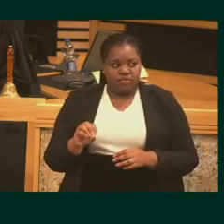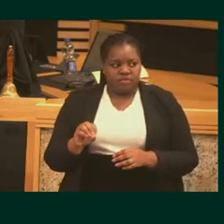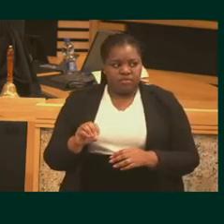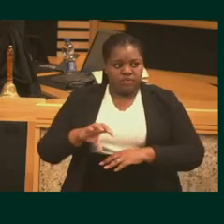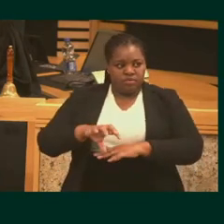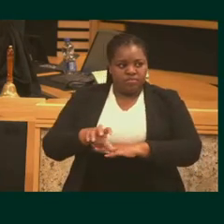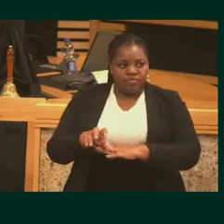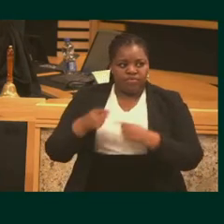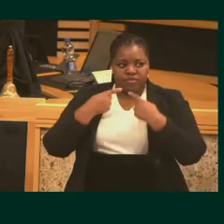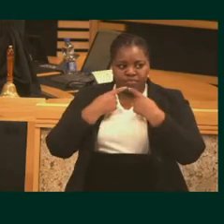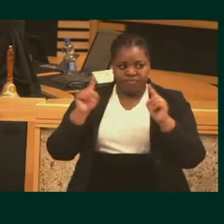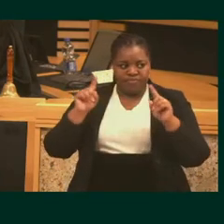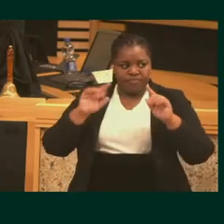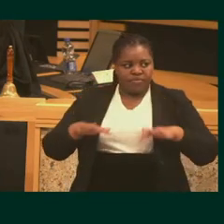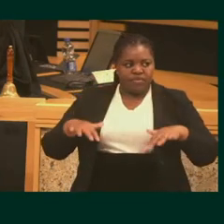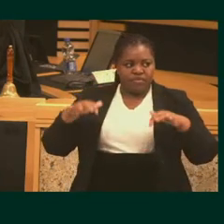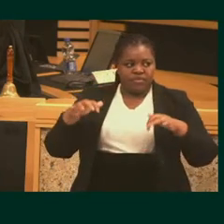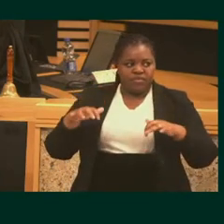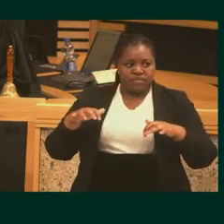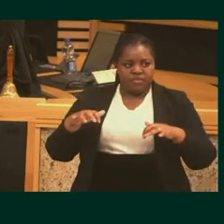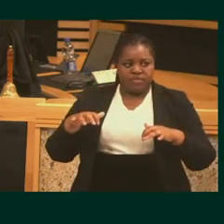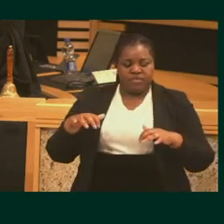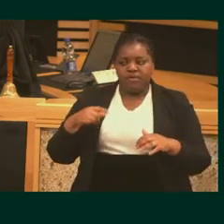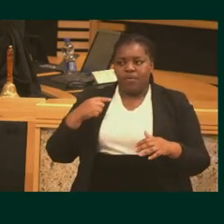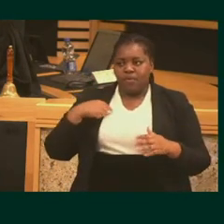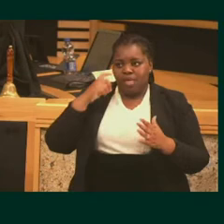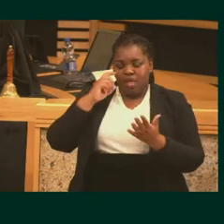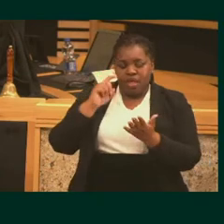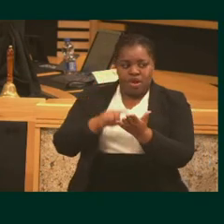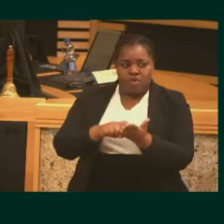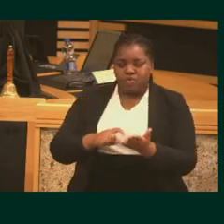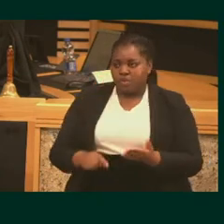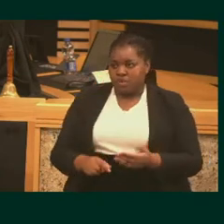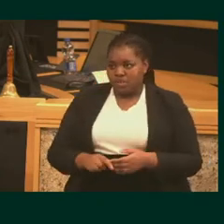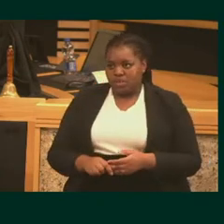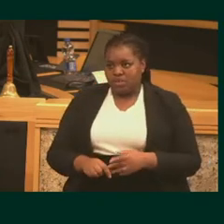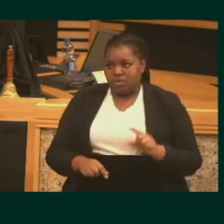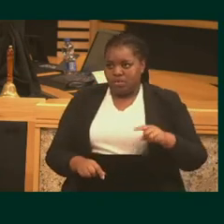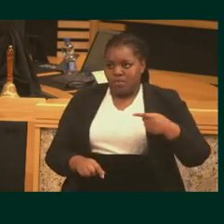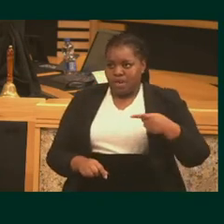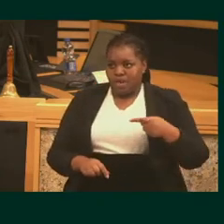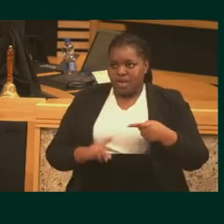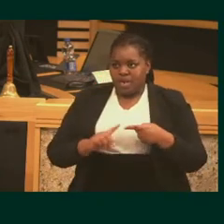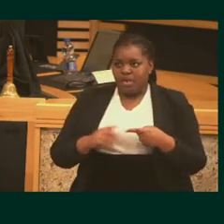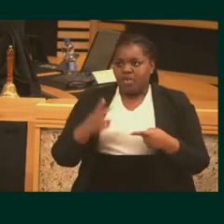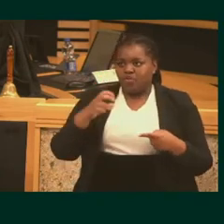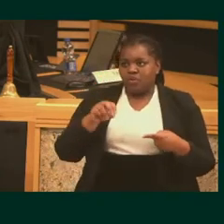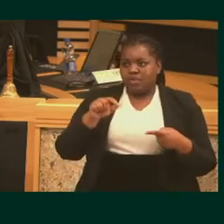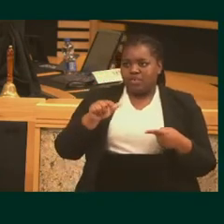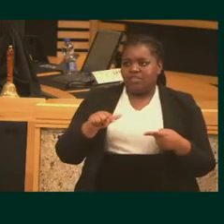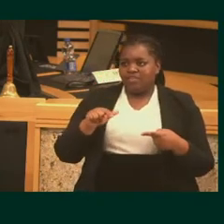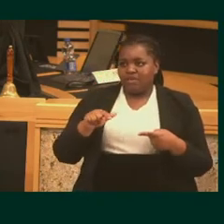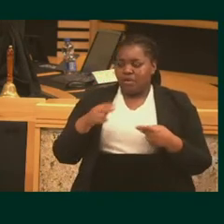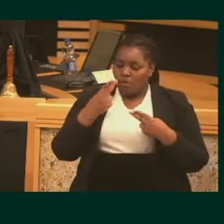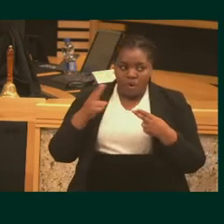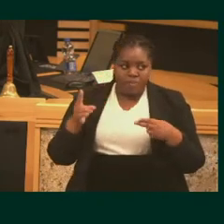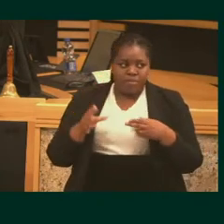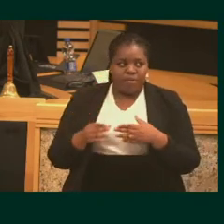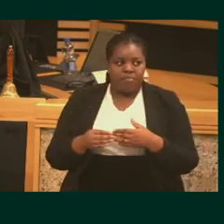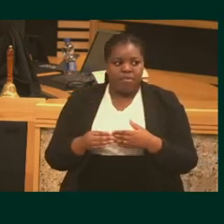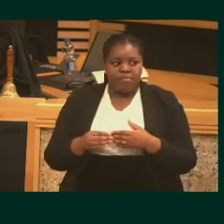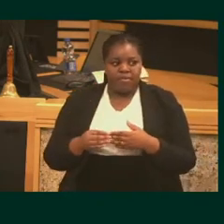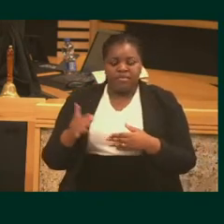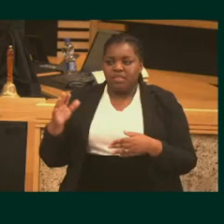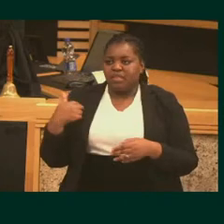legis legislature that we note the following one in 2017 honorable members